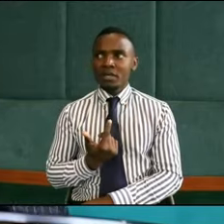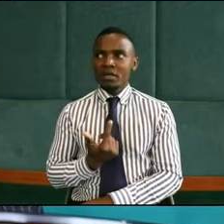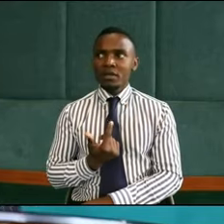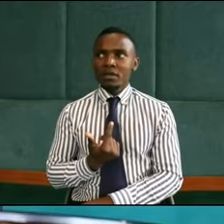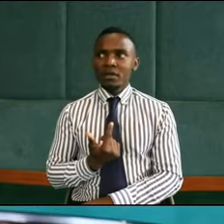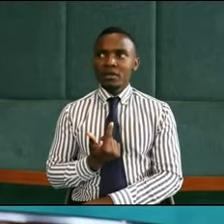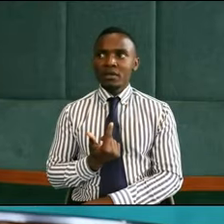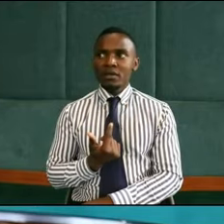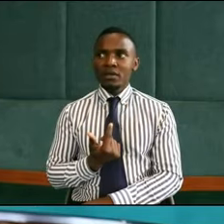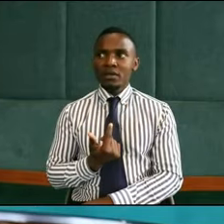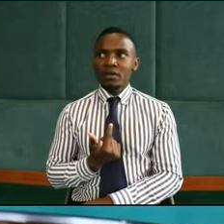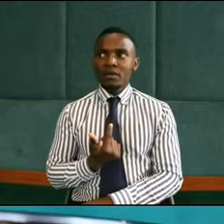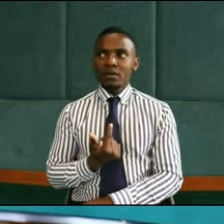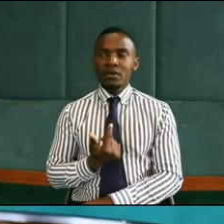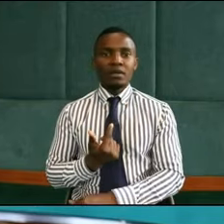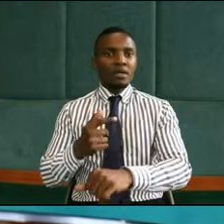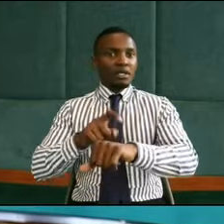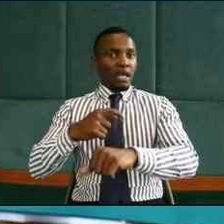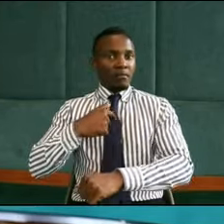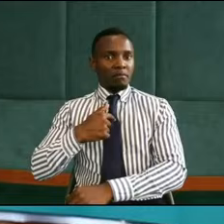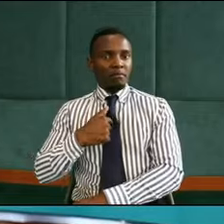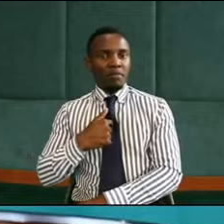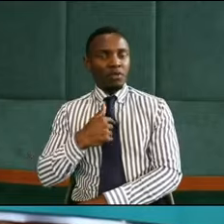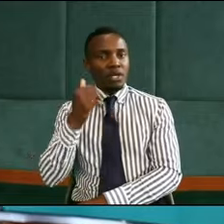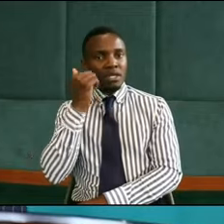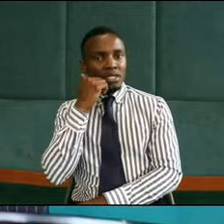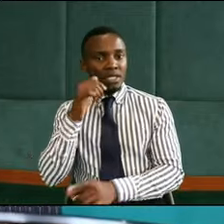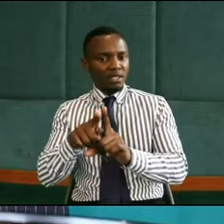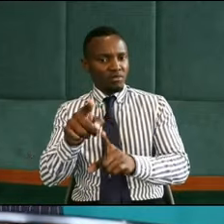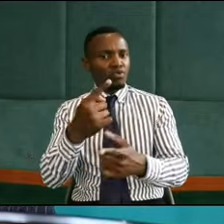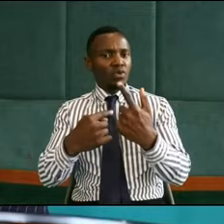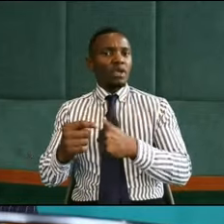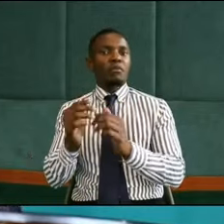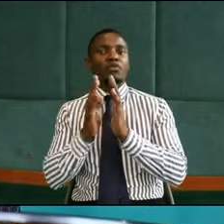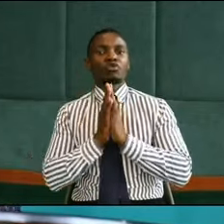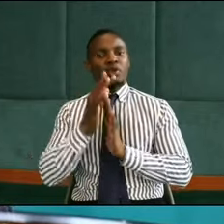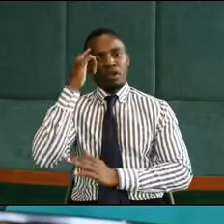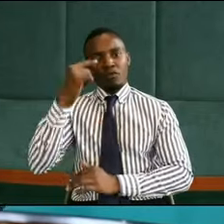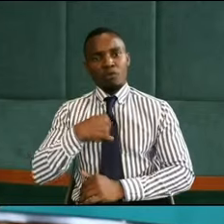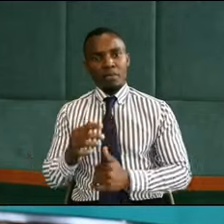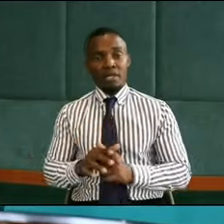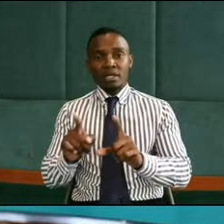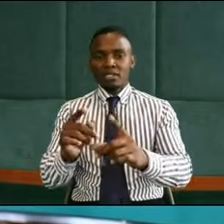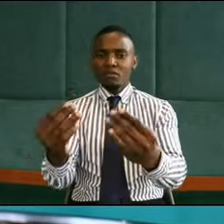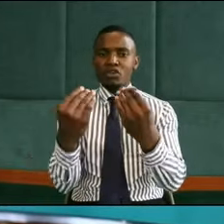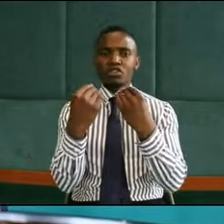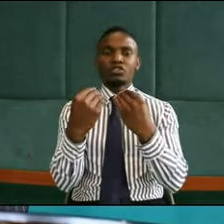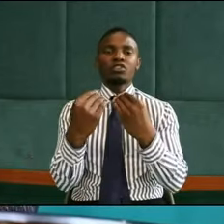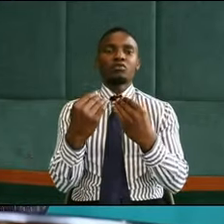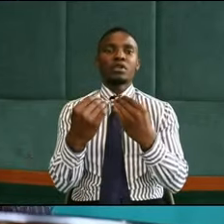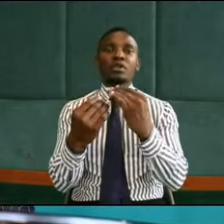You came to me when I was in my sick bed and praying for me. You taught me the word of